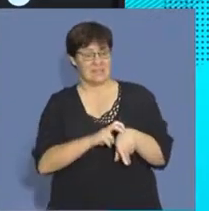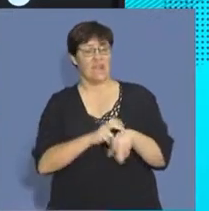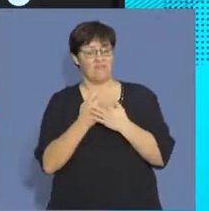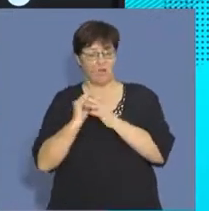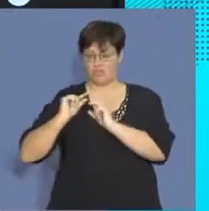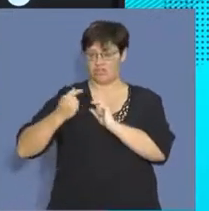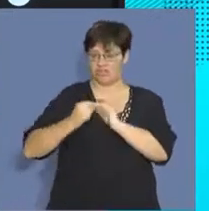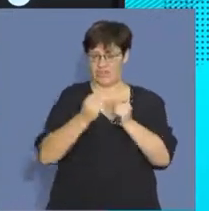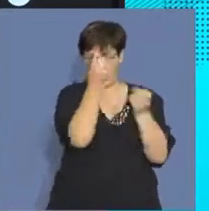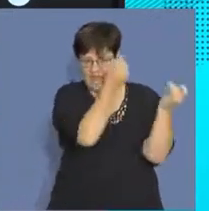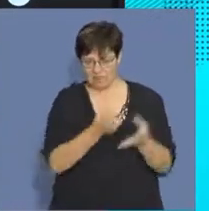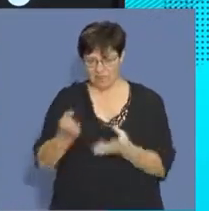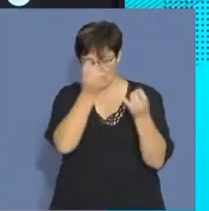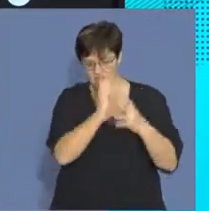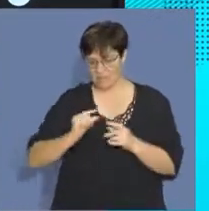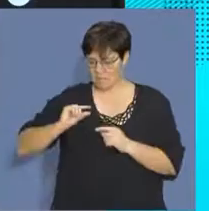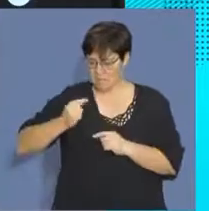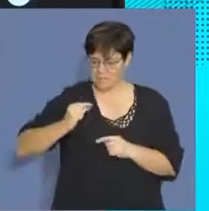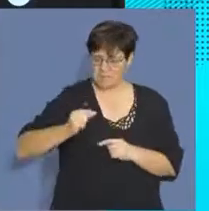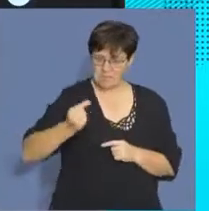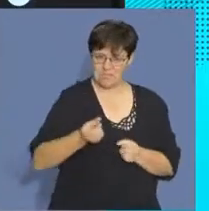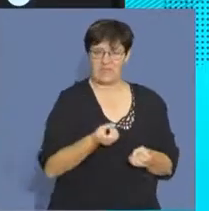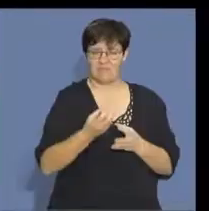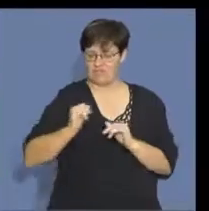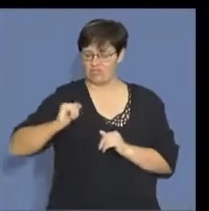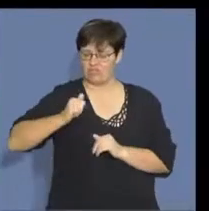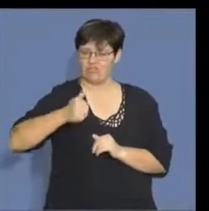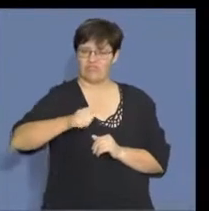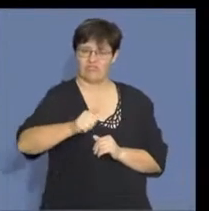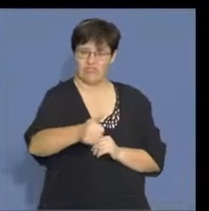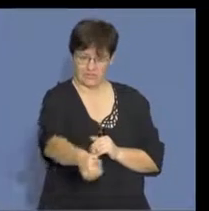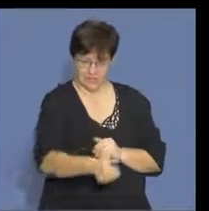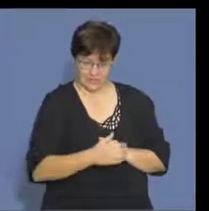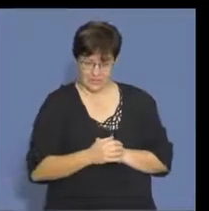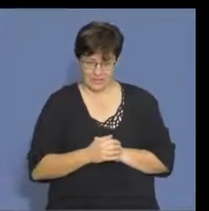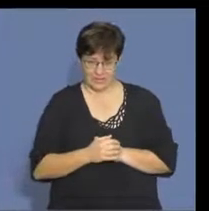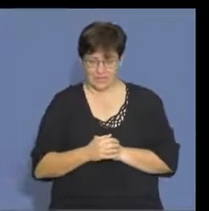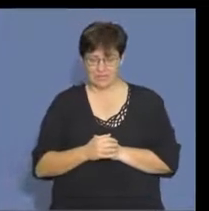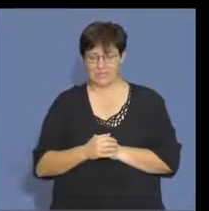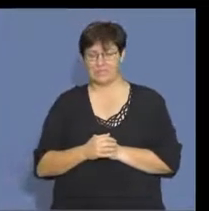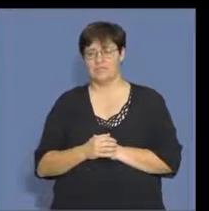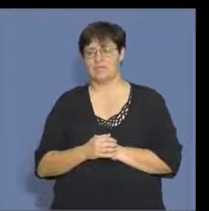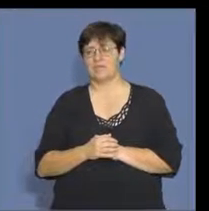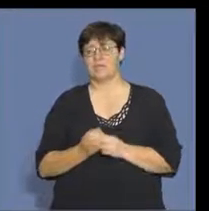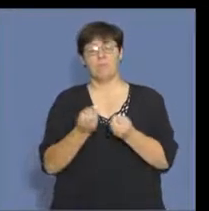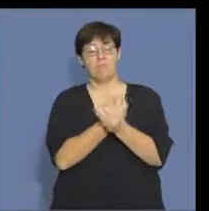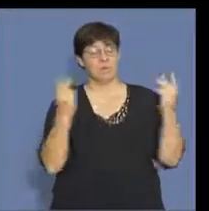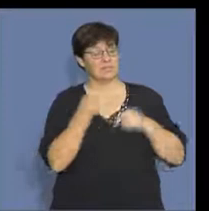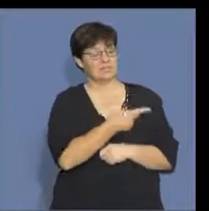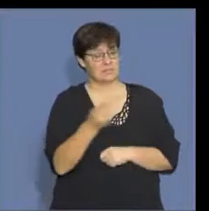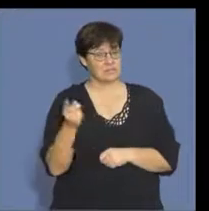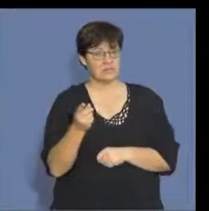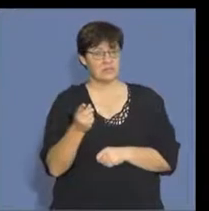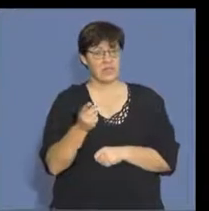genetic information to be passed from one generation to the next. The most organisms cannot